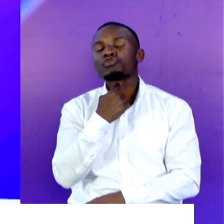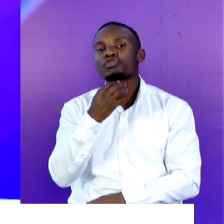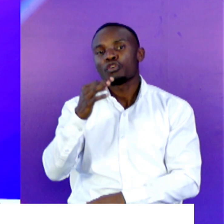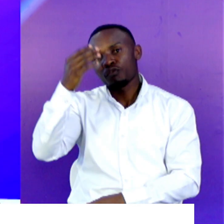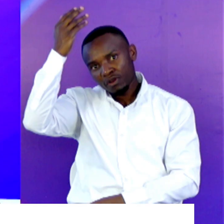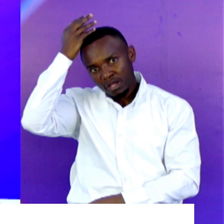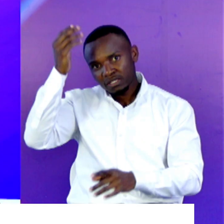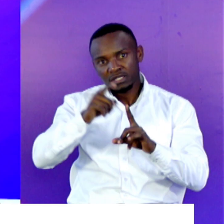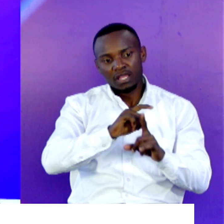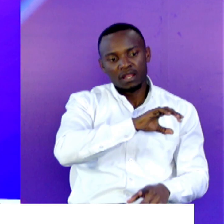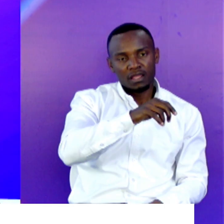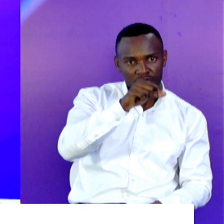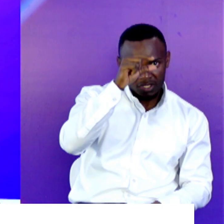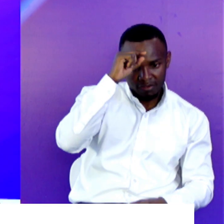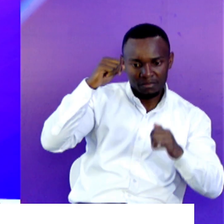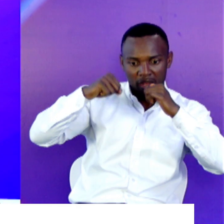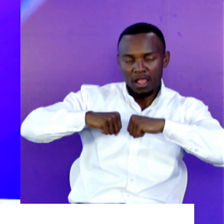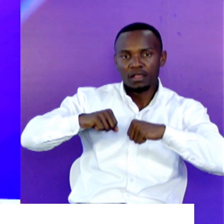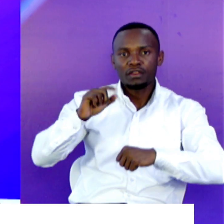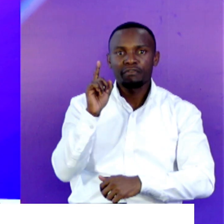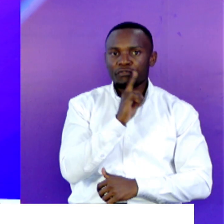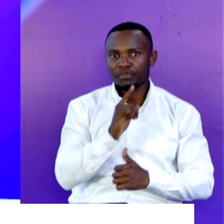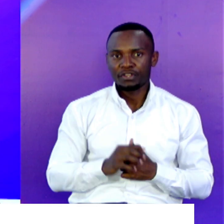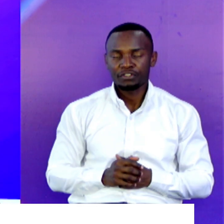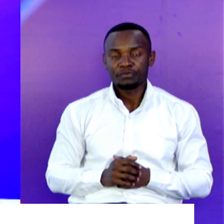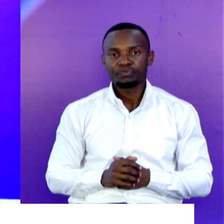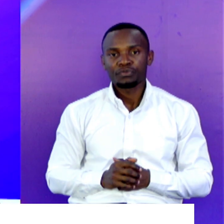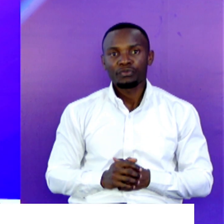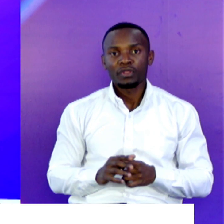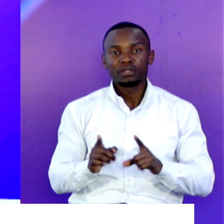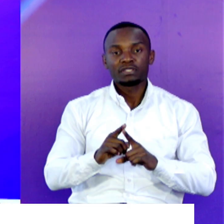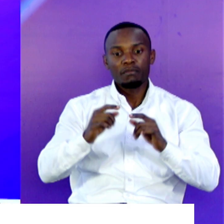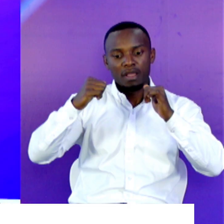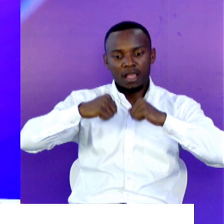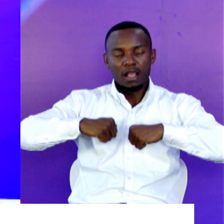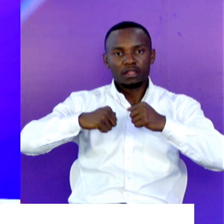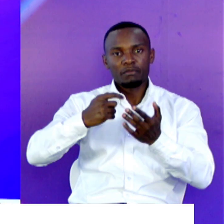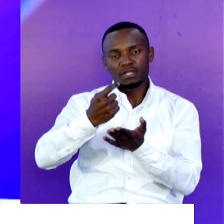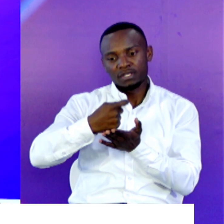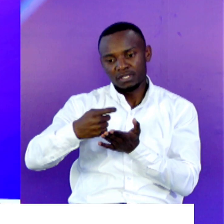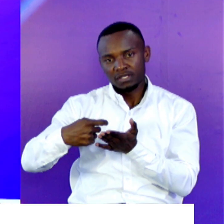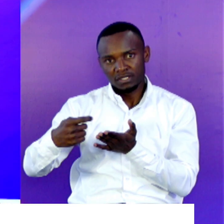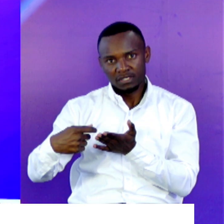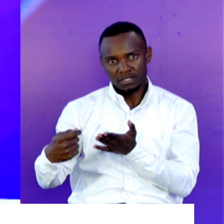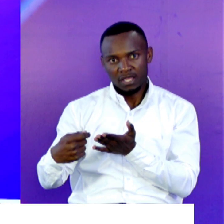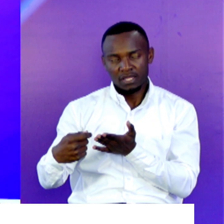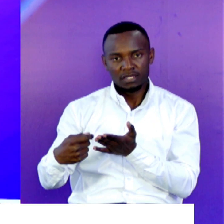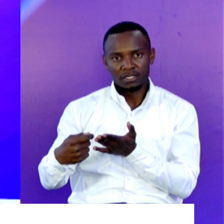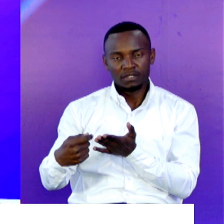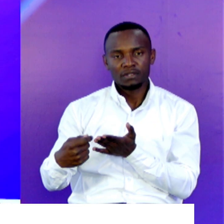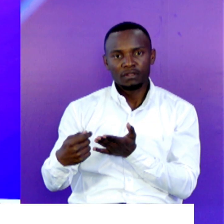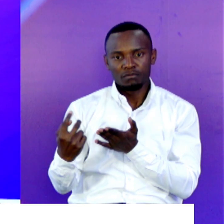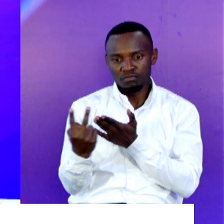the county government. In an agreement signed between the union officials and the county